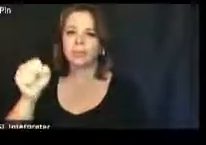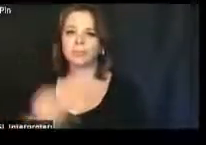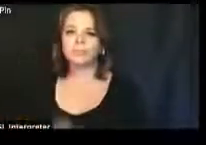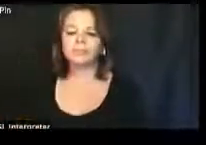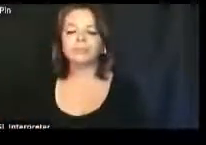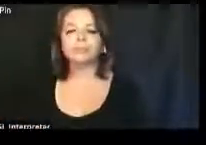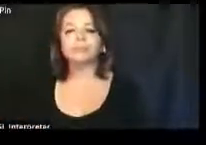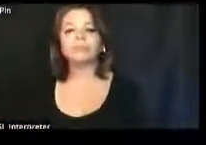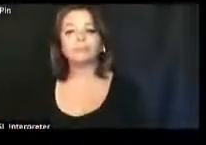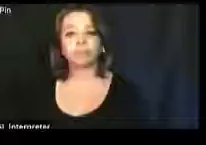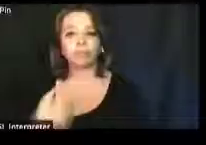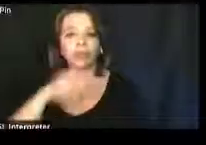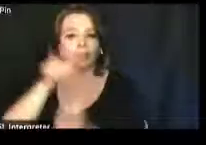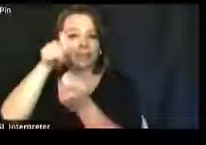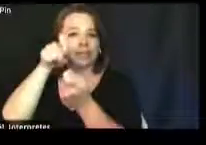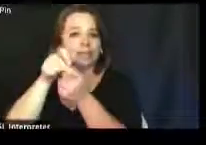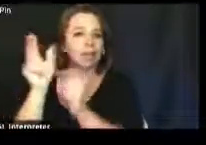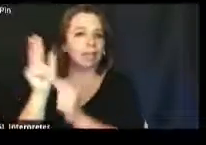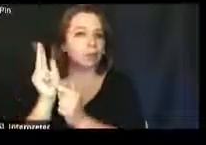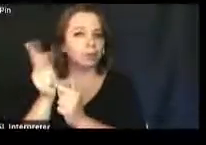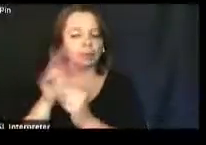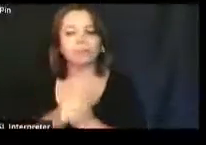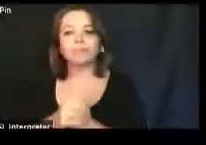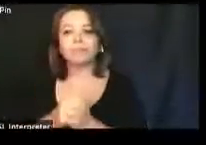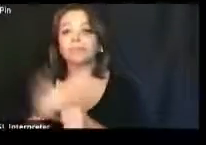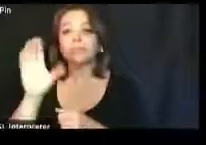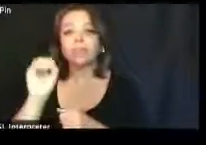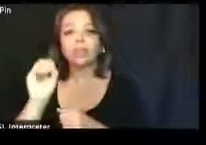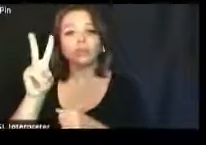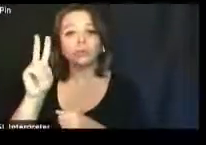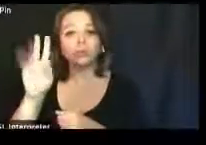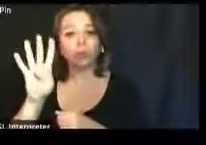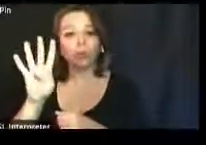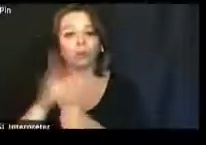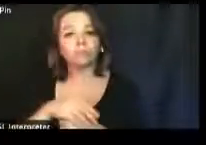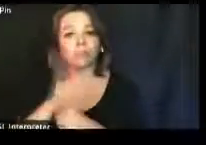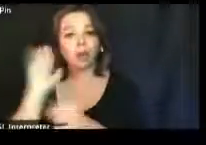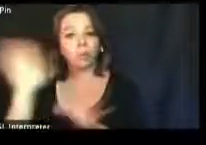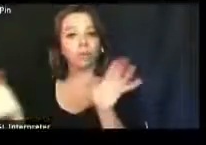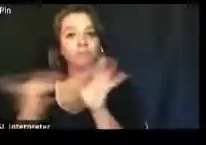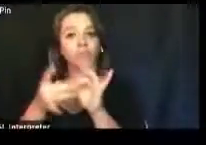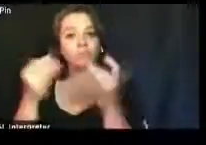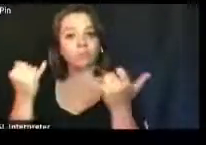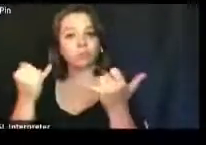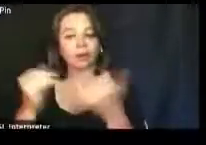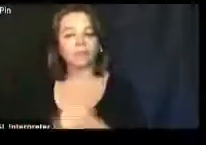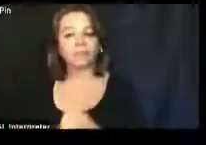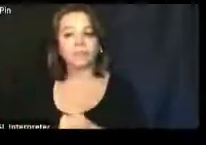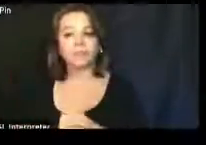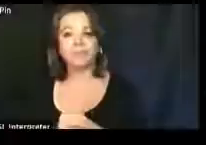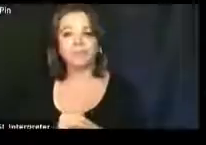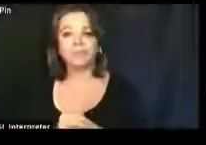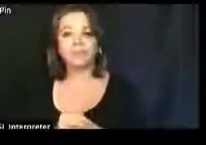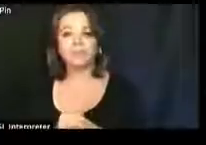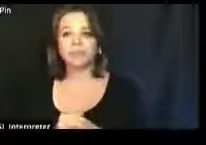We have exactly 3 minutes. 024. I will be promoting you now.